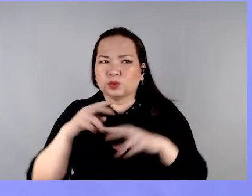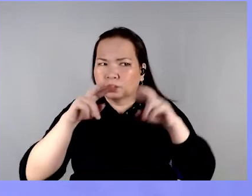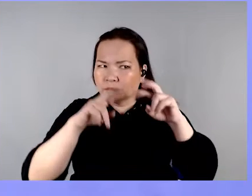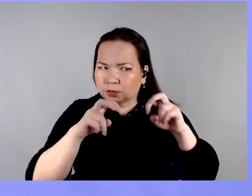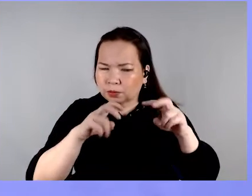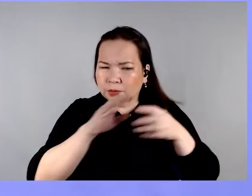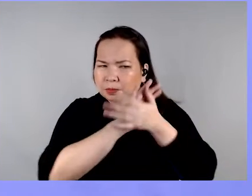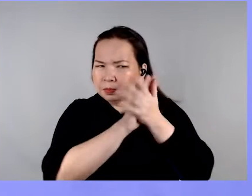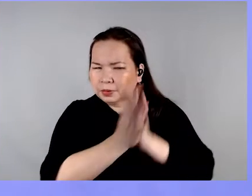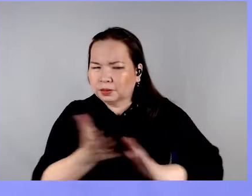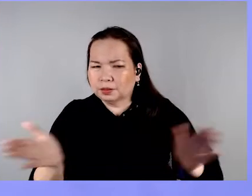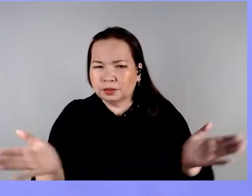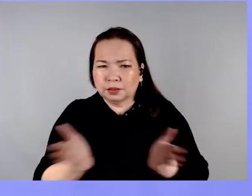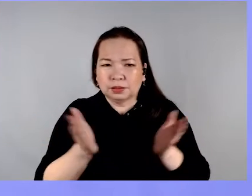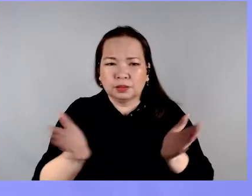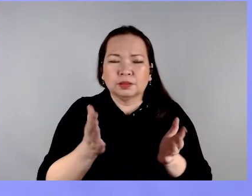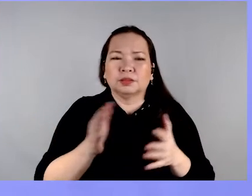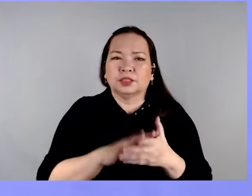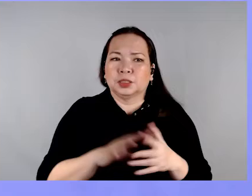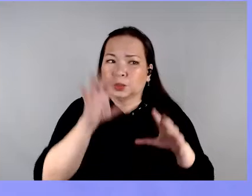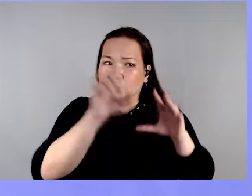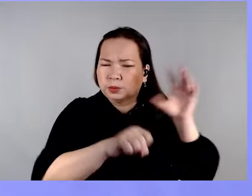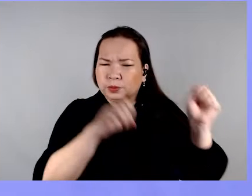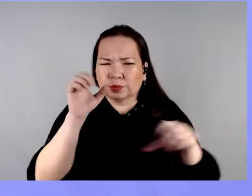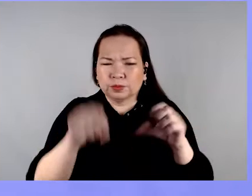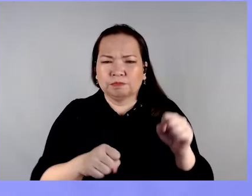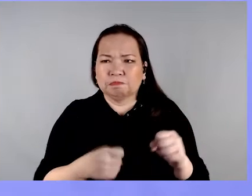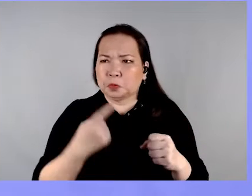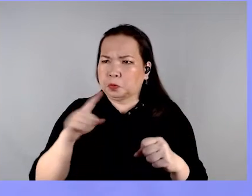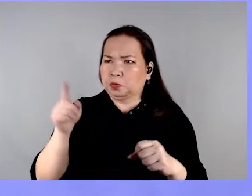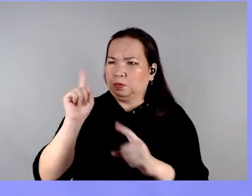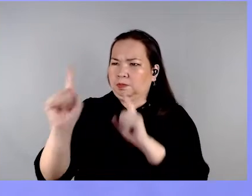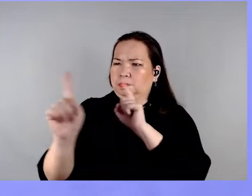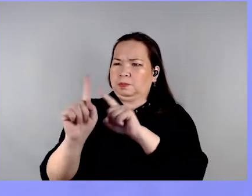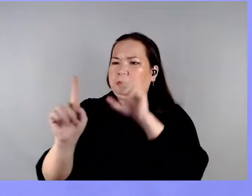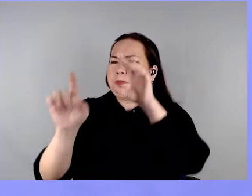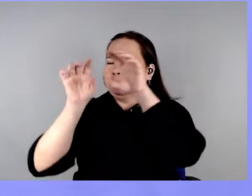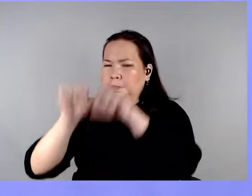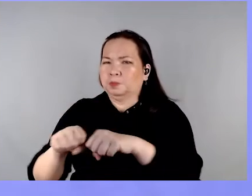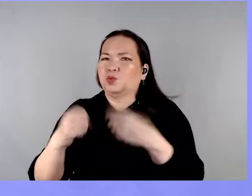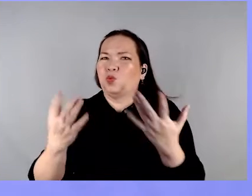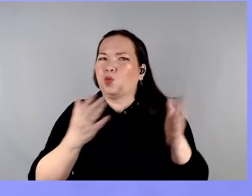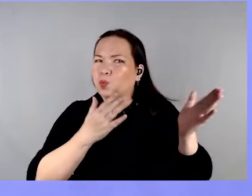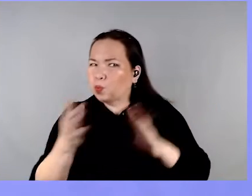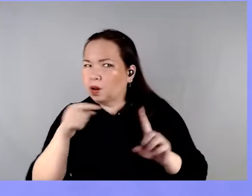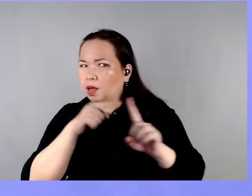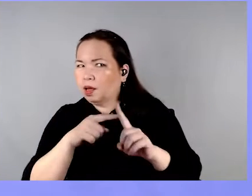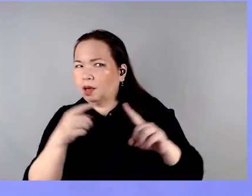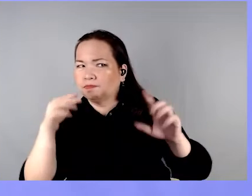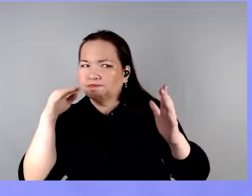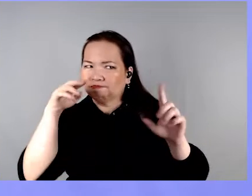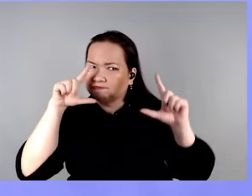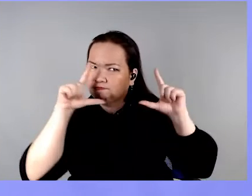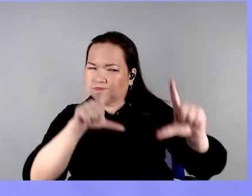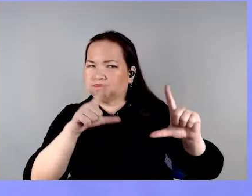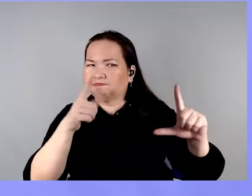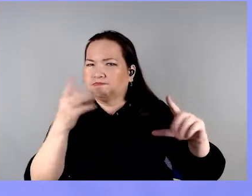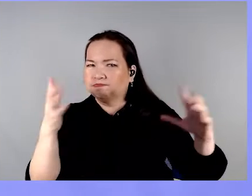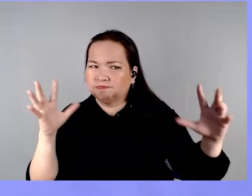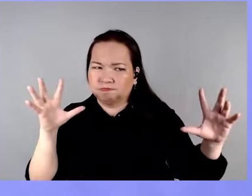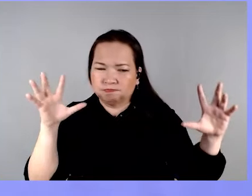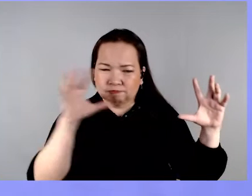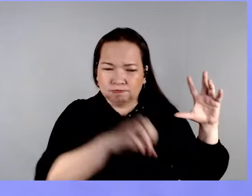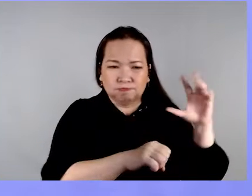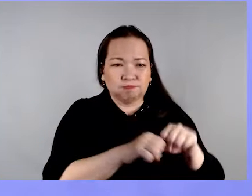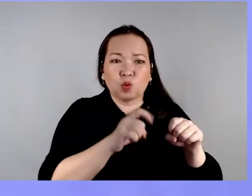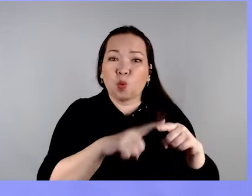and order, investigating crimes, conducting search and seizures, making arrests, executing entrapment operations, and